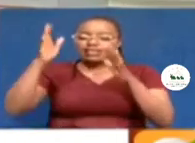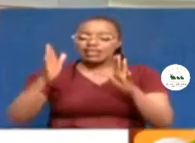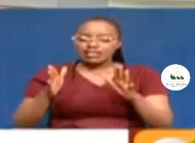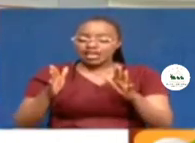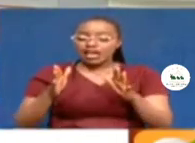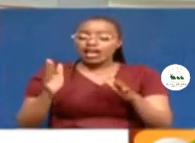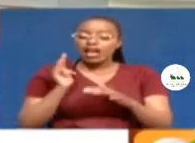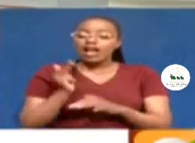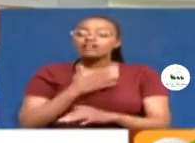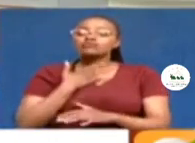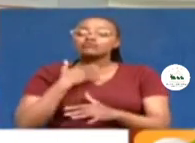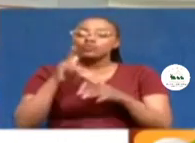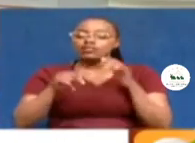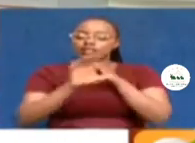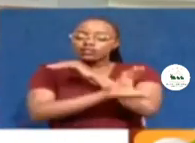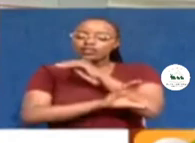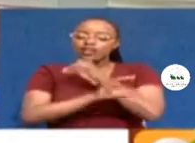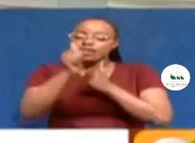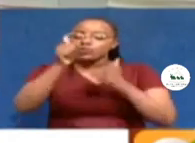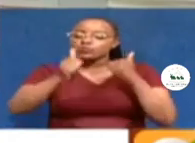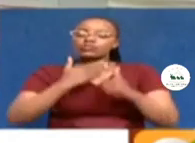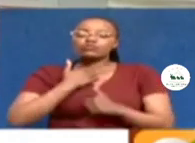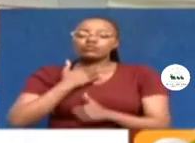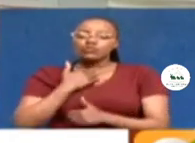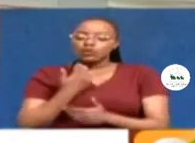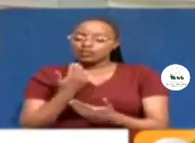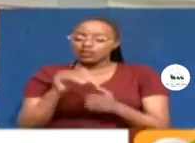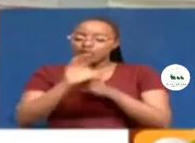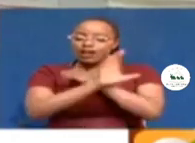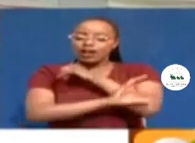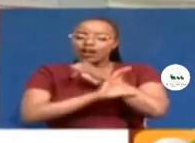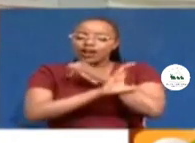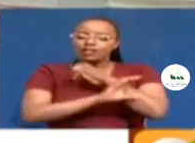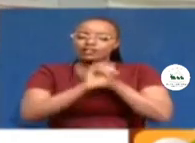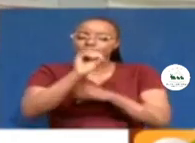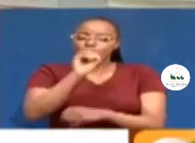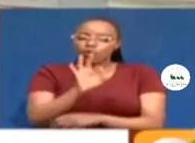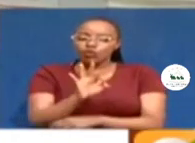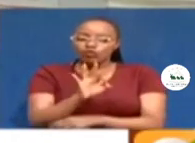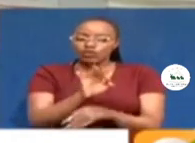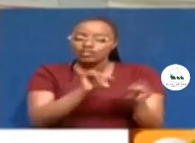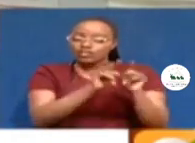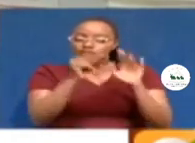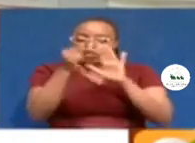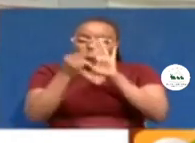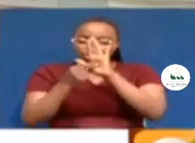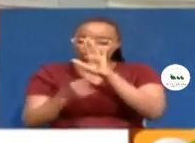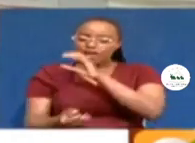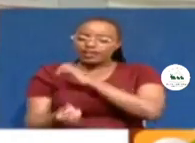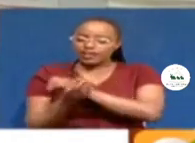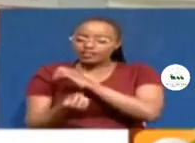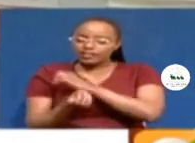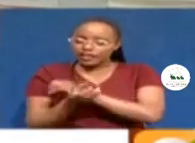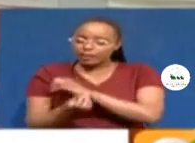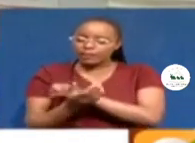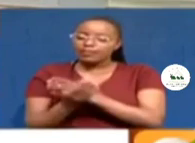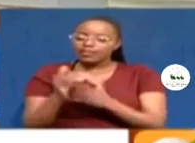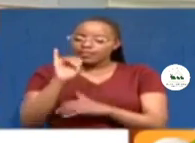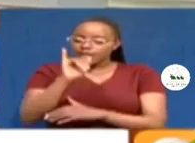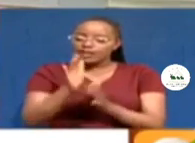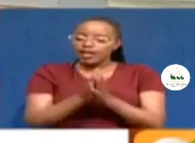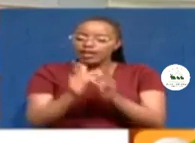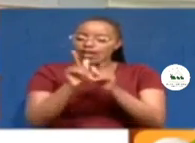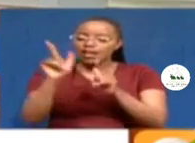that what we want, the country we want, is a country of such and such a description. And